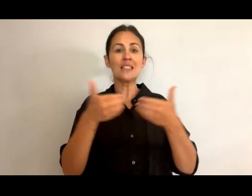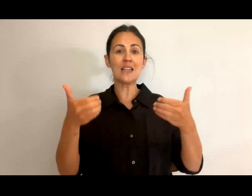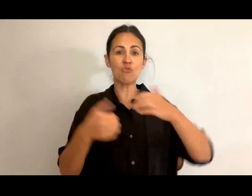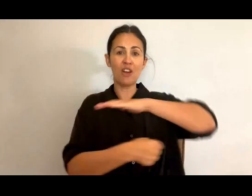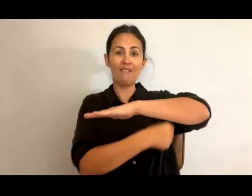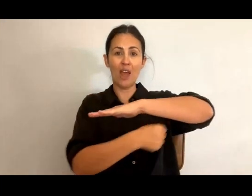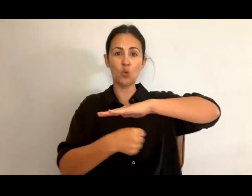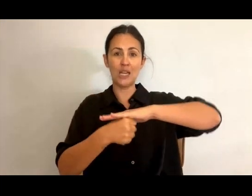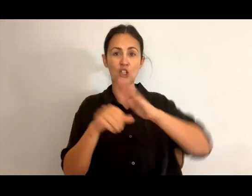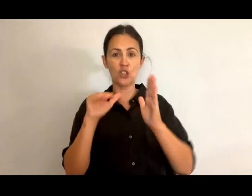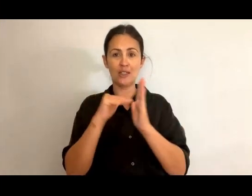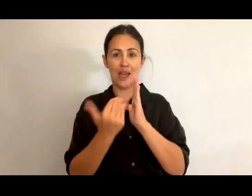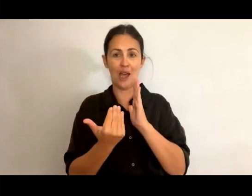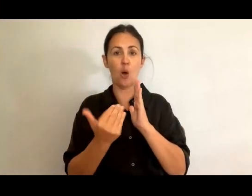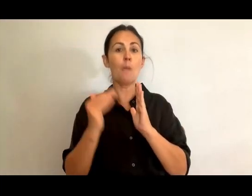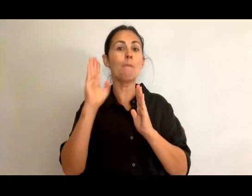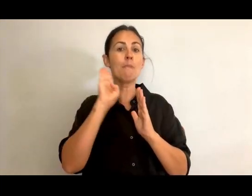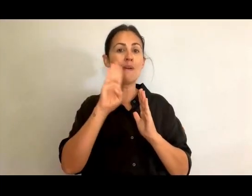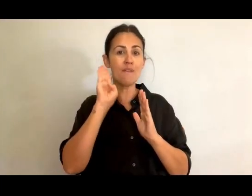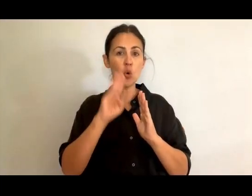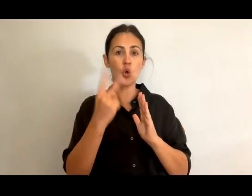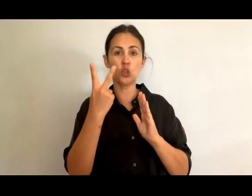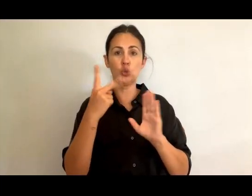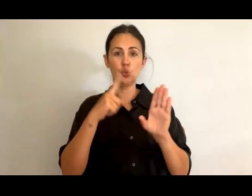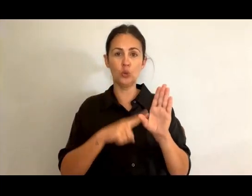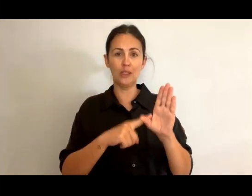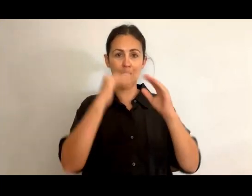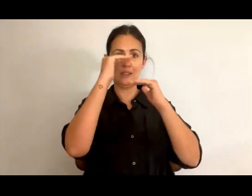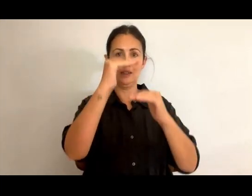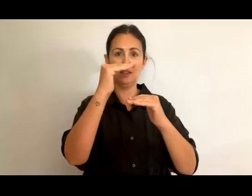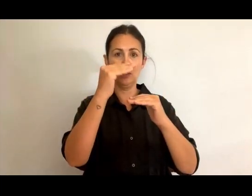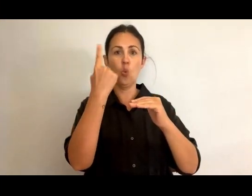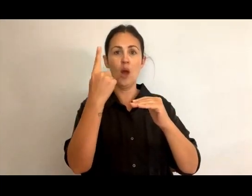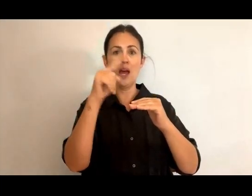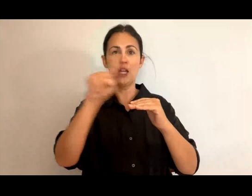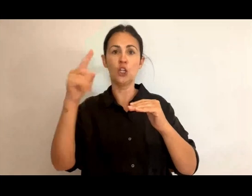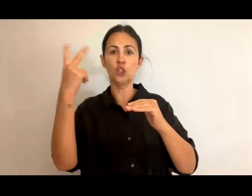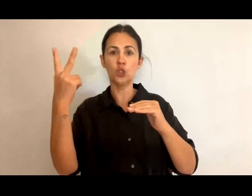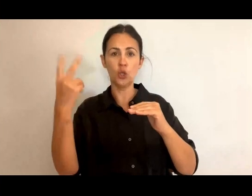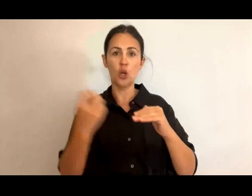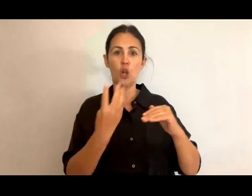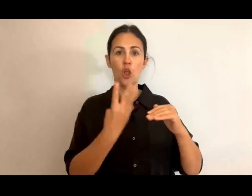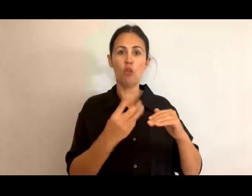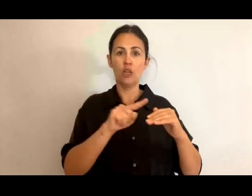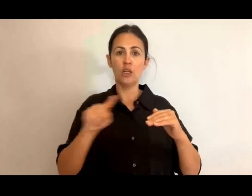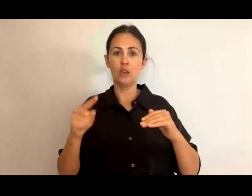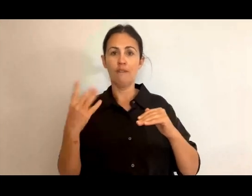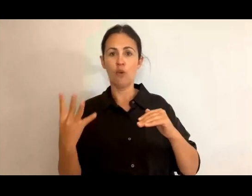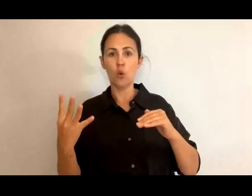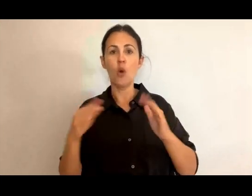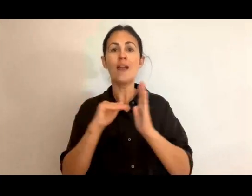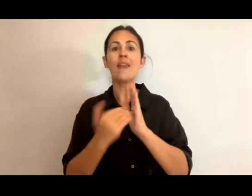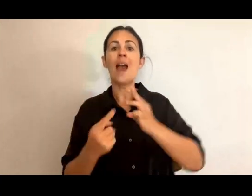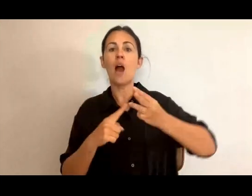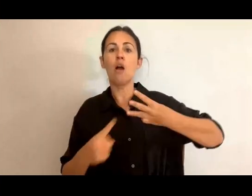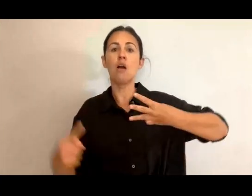were in 2-year bands, year 1, 2, 3, 4, etc. Now there is a separate foundation year, highlights the importance of play,